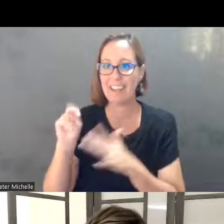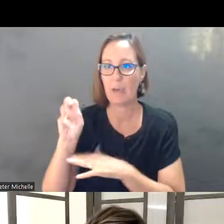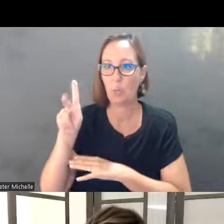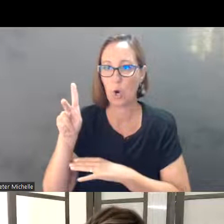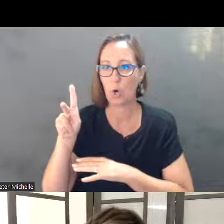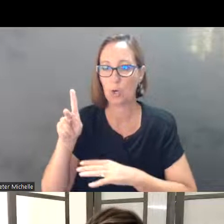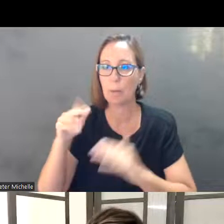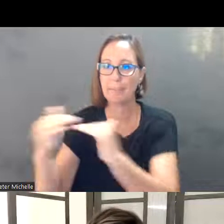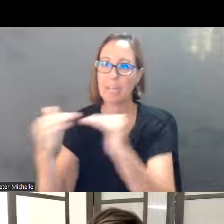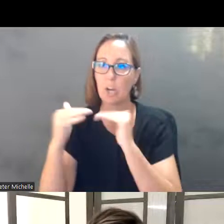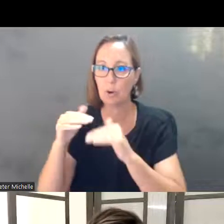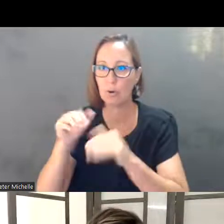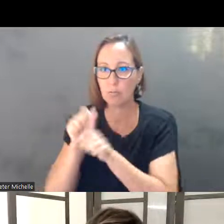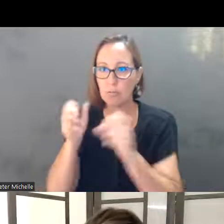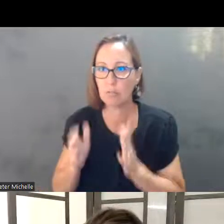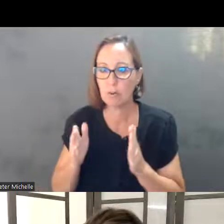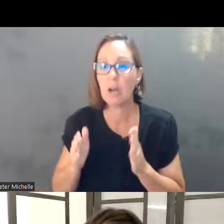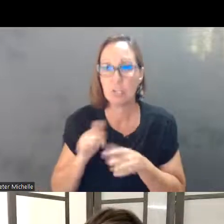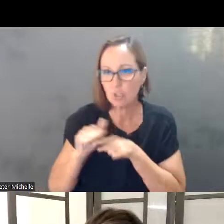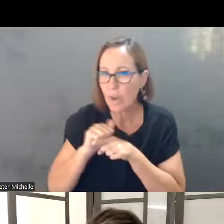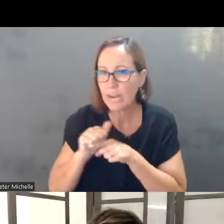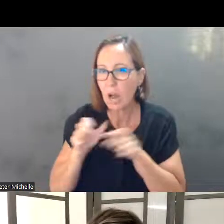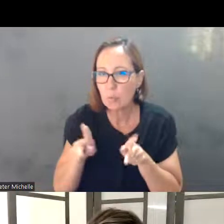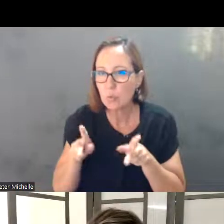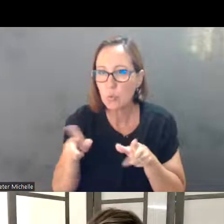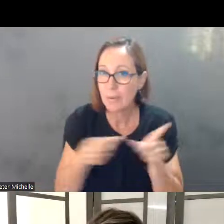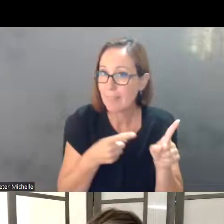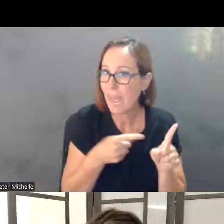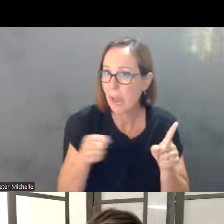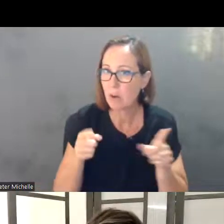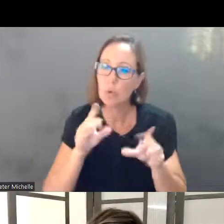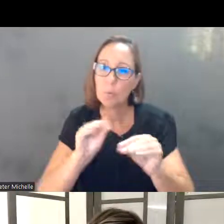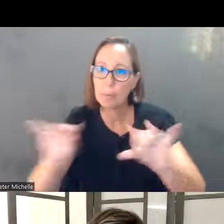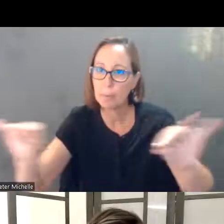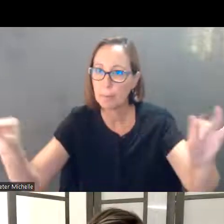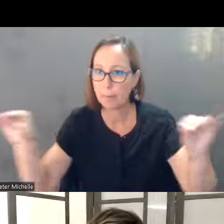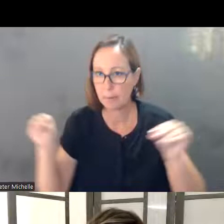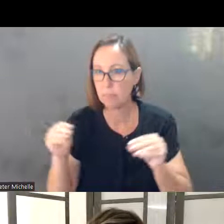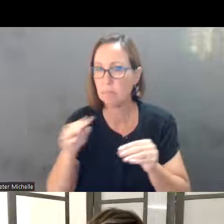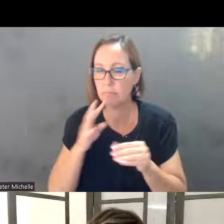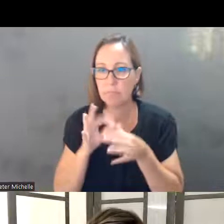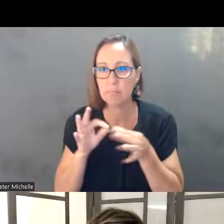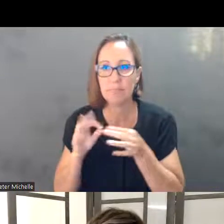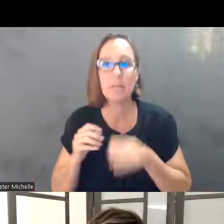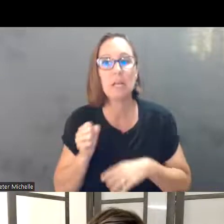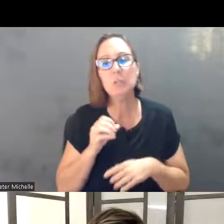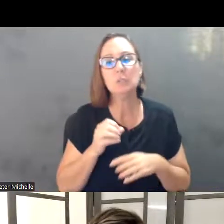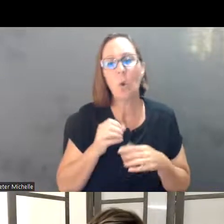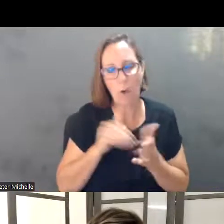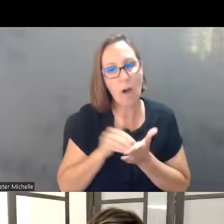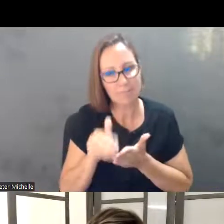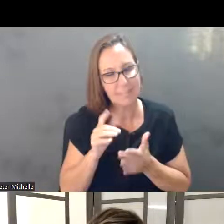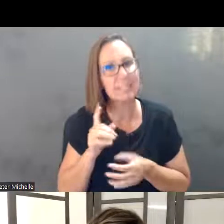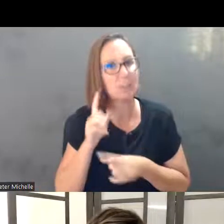that this training opportunity exists. That was another thing we heard quite often in the interviews